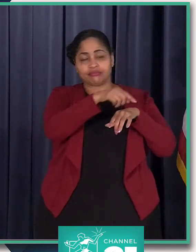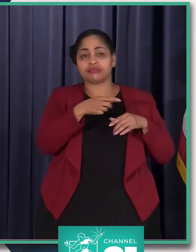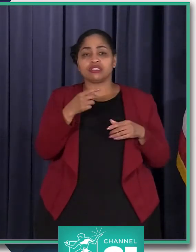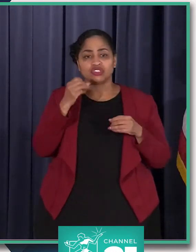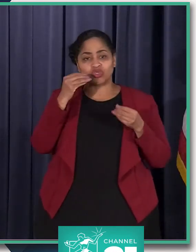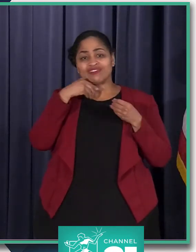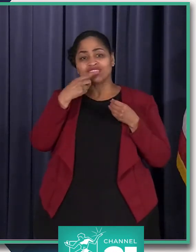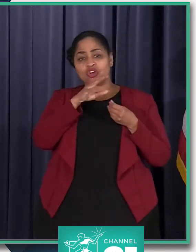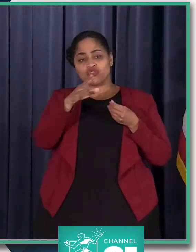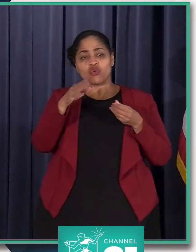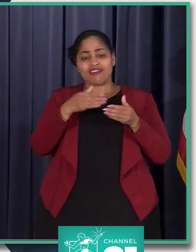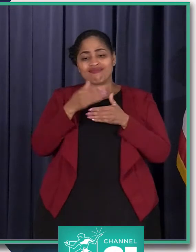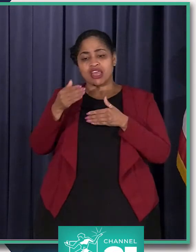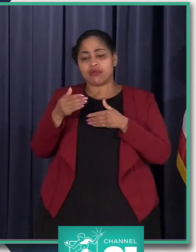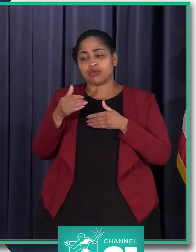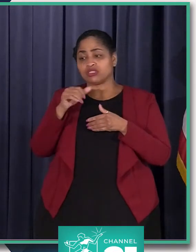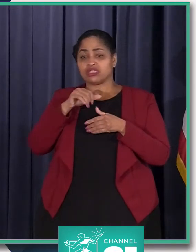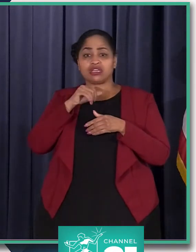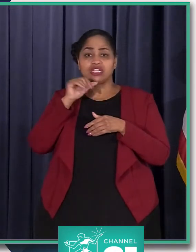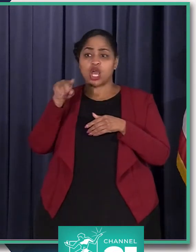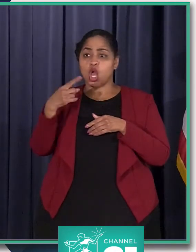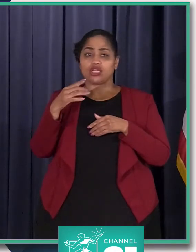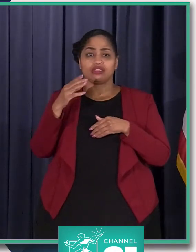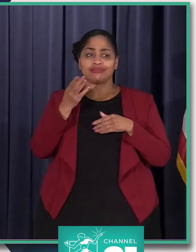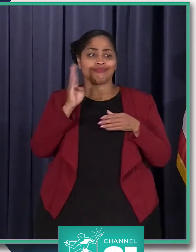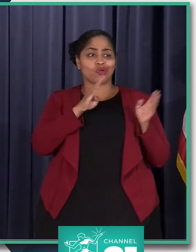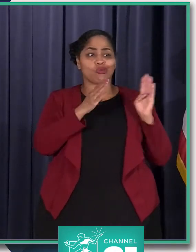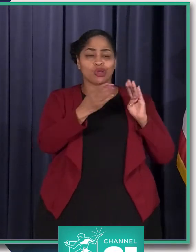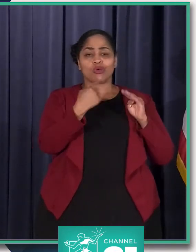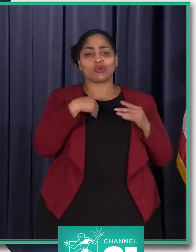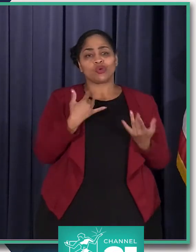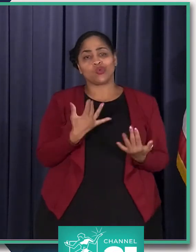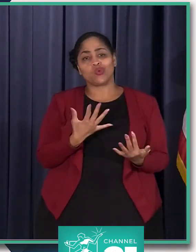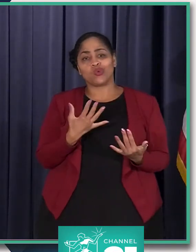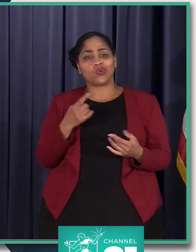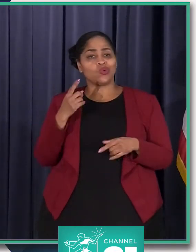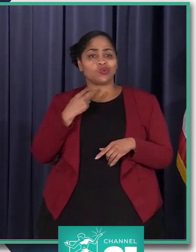neighbors. But besides boarding it up, there's not a lot we can do right now.